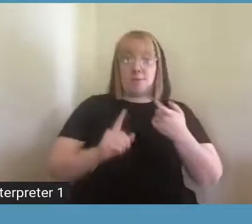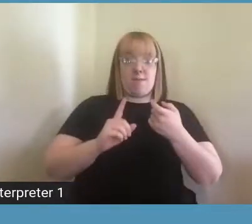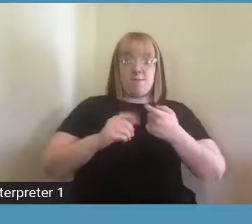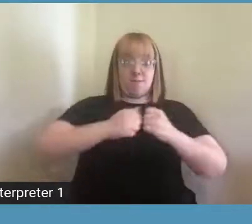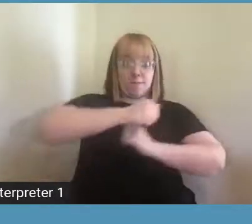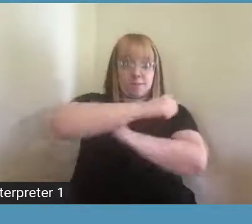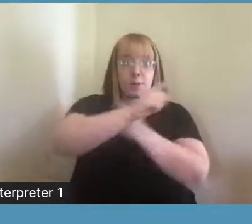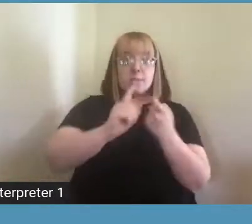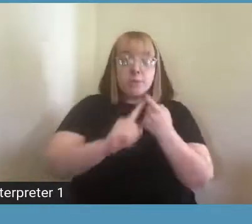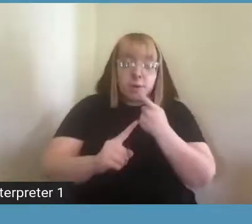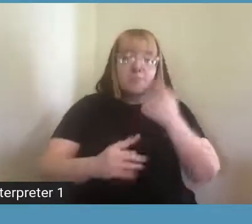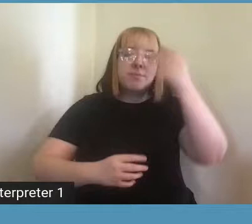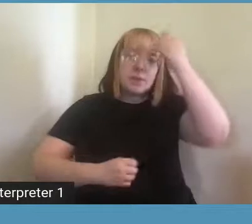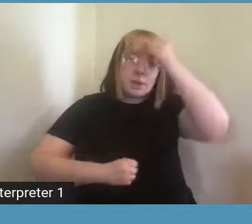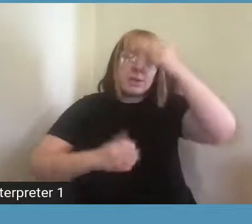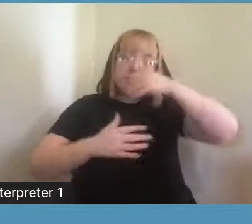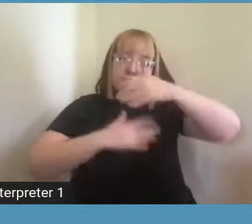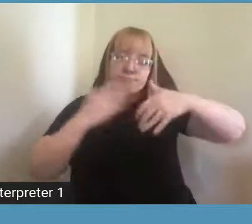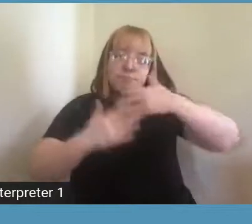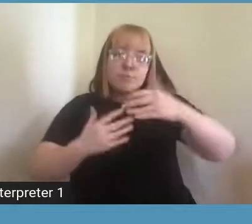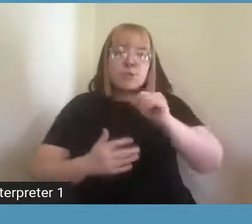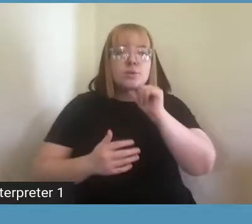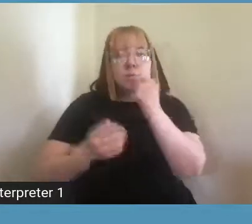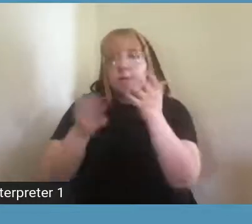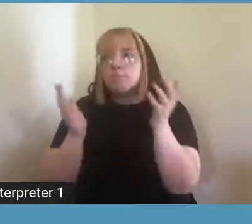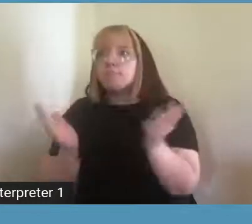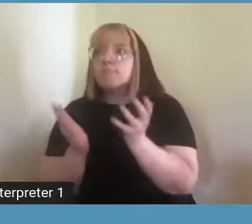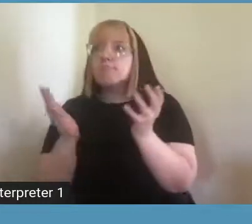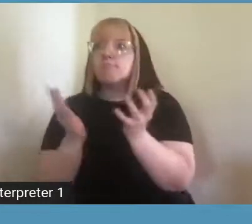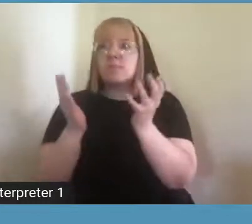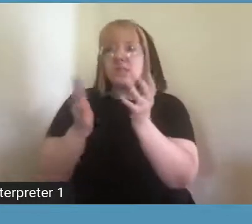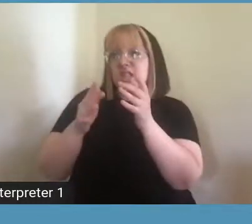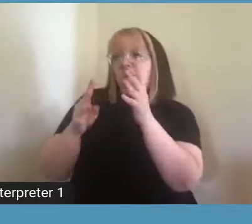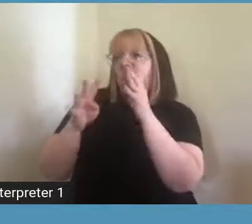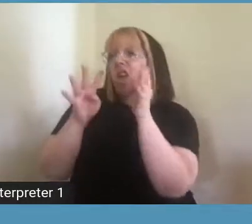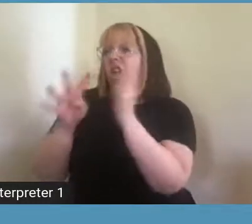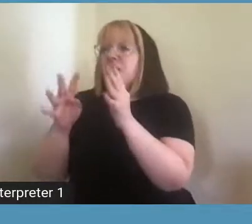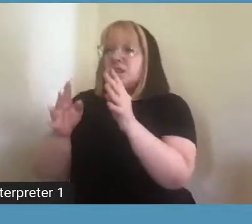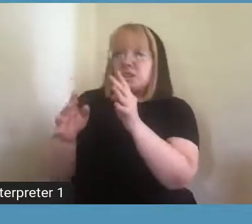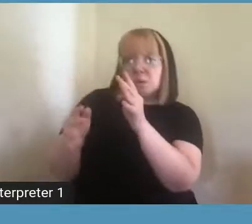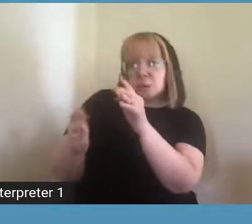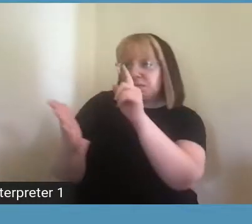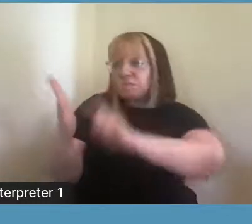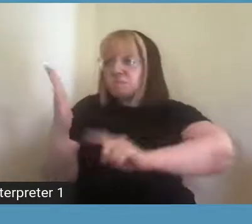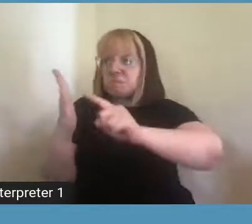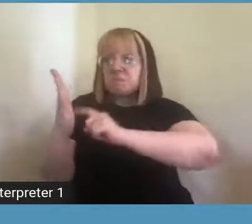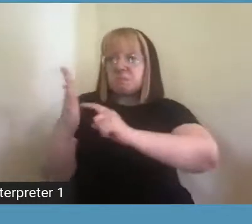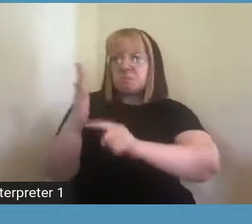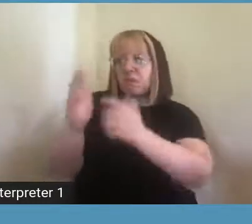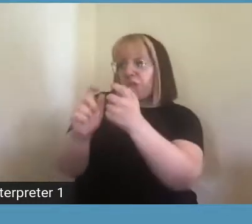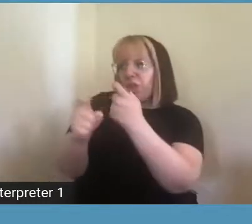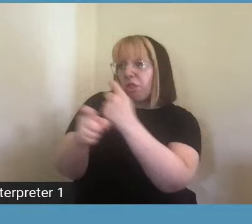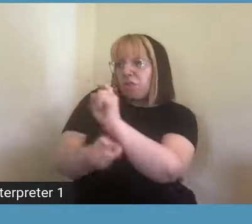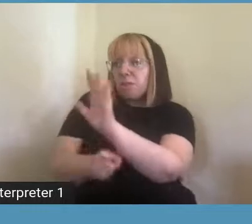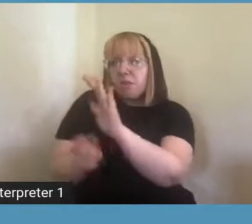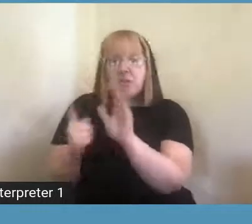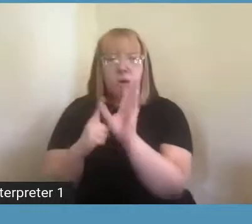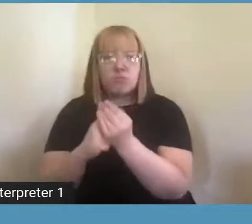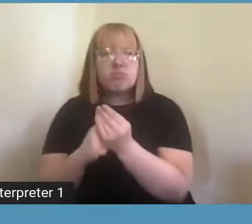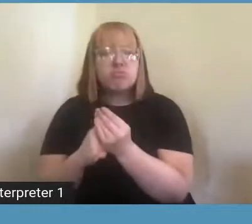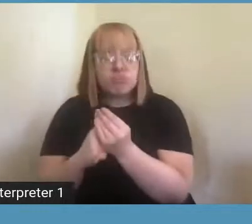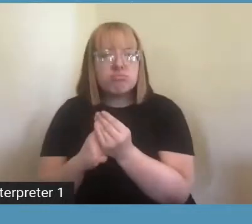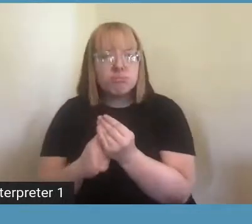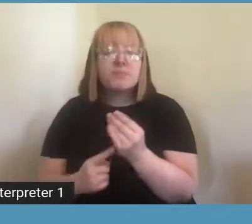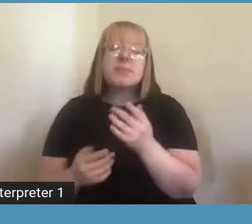society that perpetuated the exclusions and erasures of many Native peoples throughout the United States and beyond. We ask that